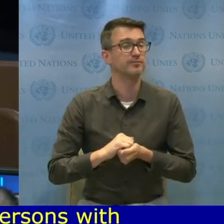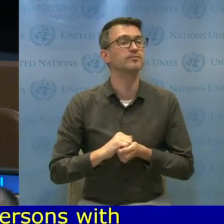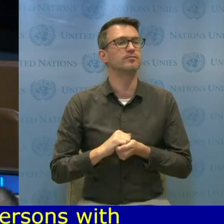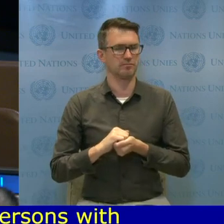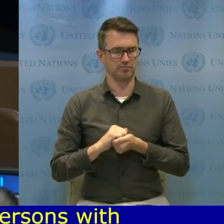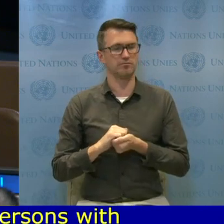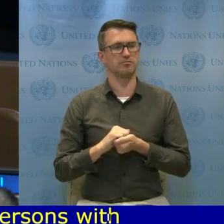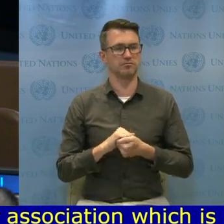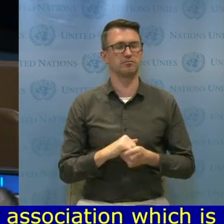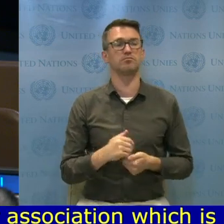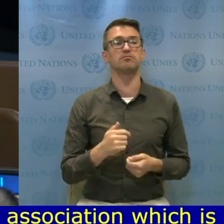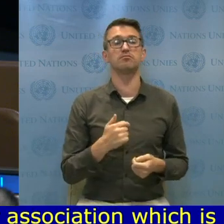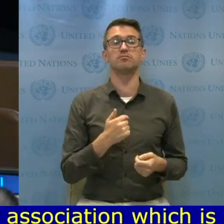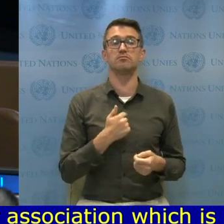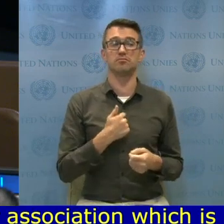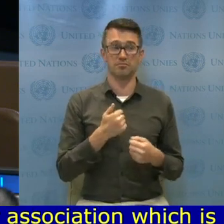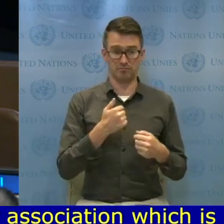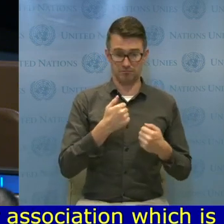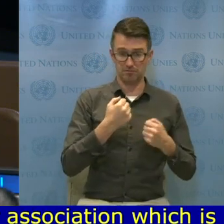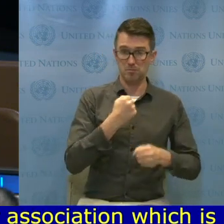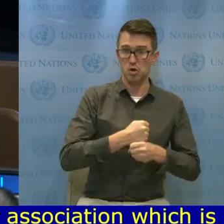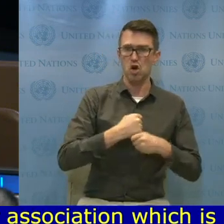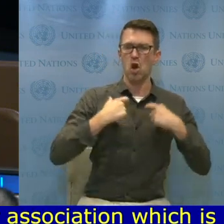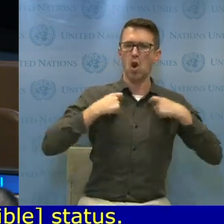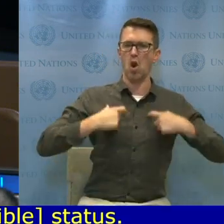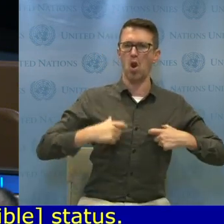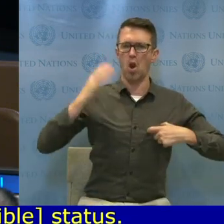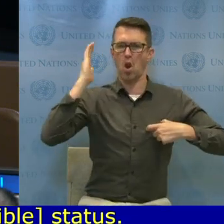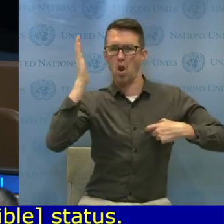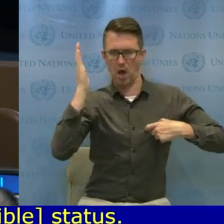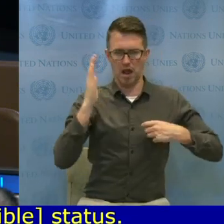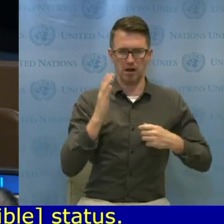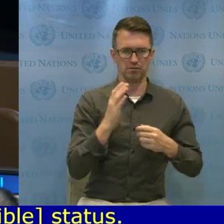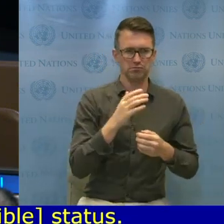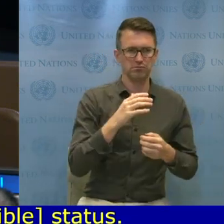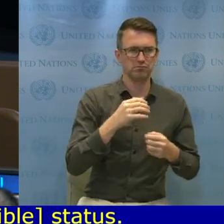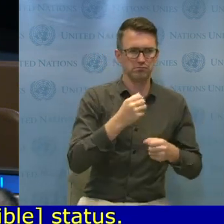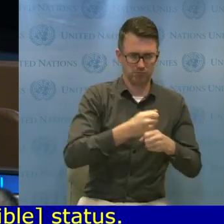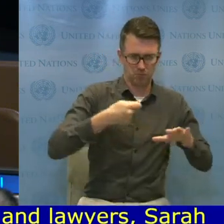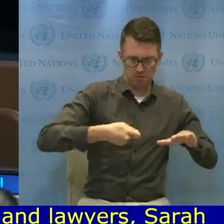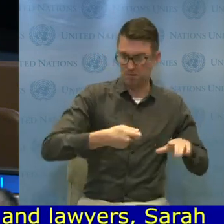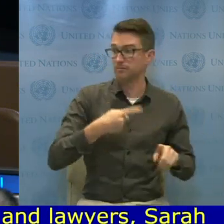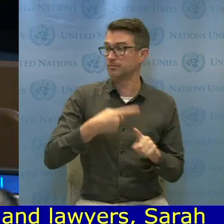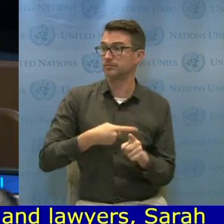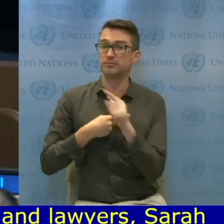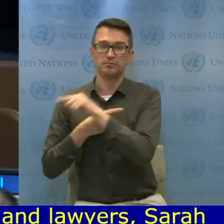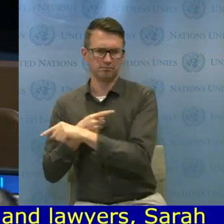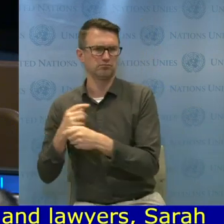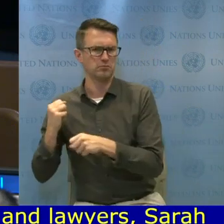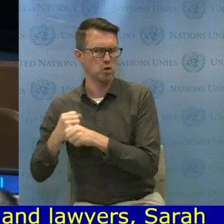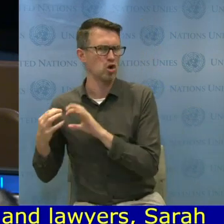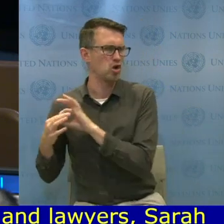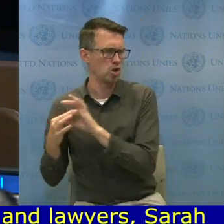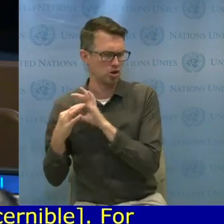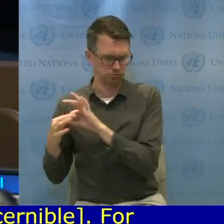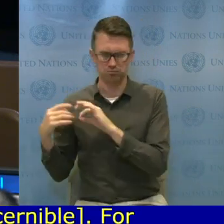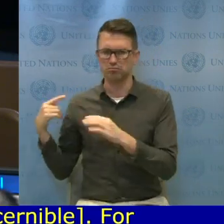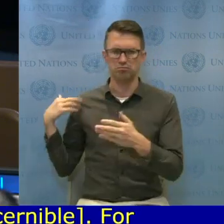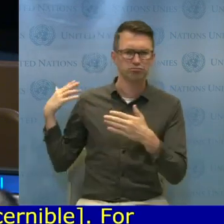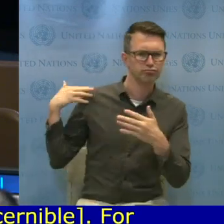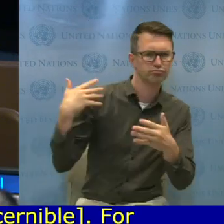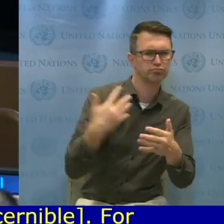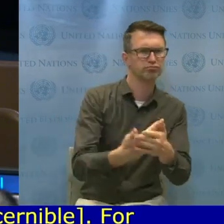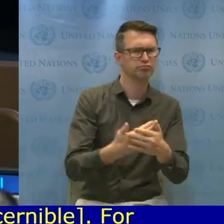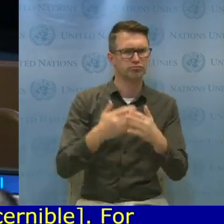and Emerson Damasceno. For centuries, the reality of persons with disabilities has been defined solely on the basis of a person's